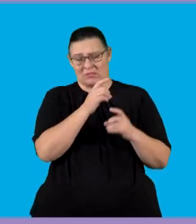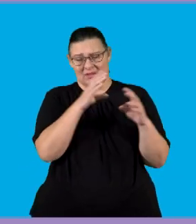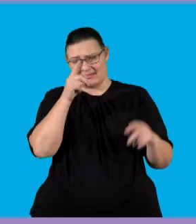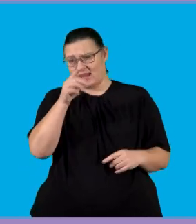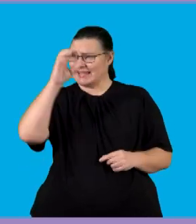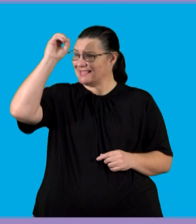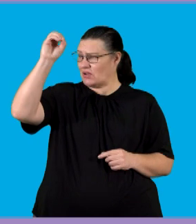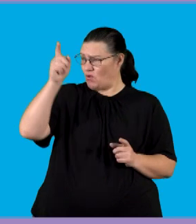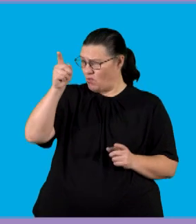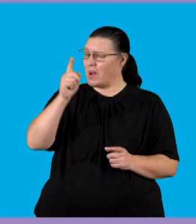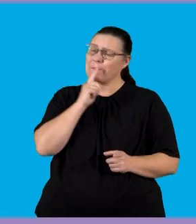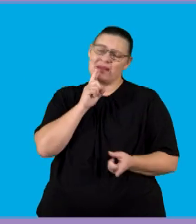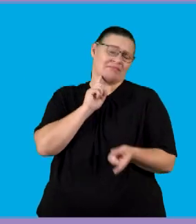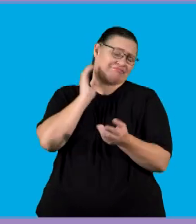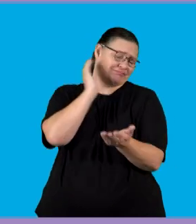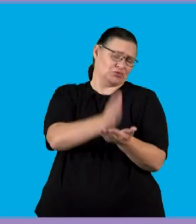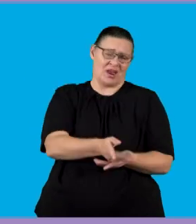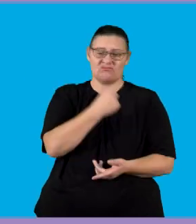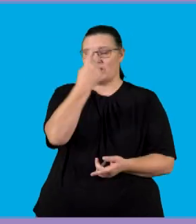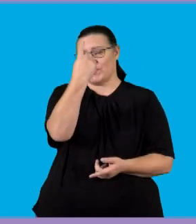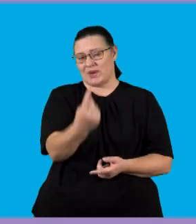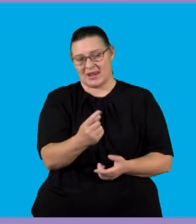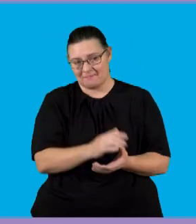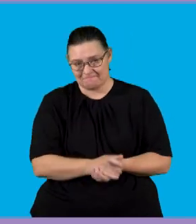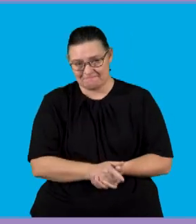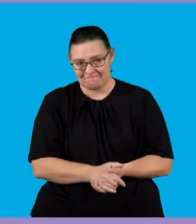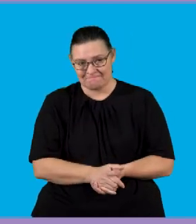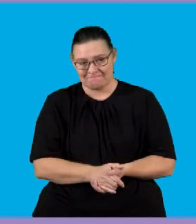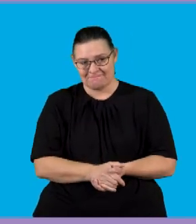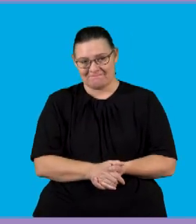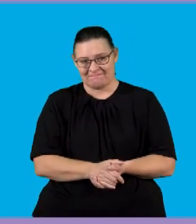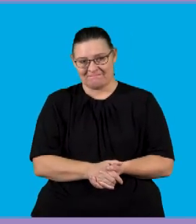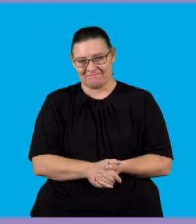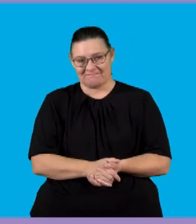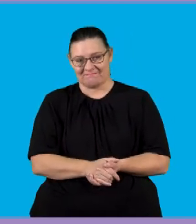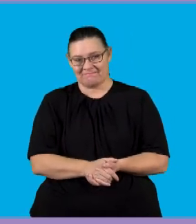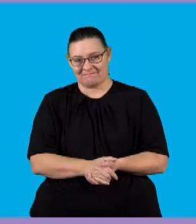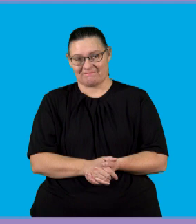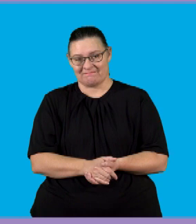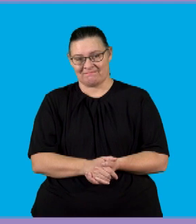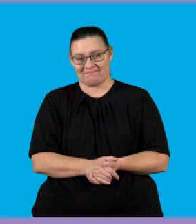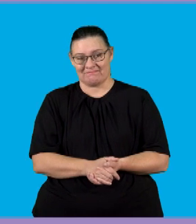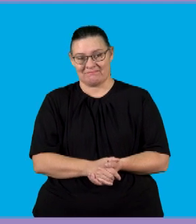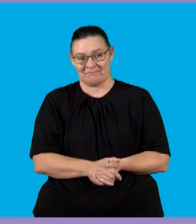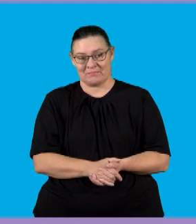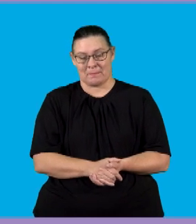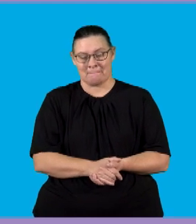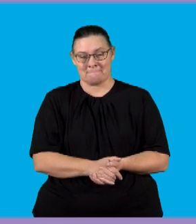that product is raised to the exponent 0, the answer is simply a